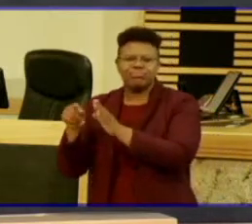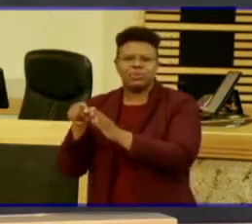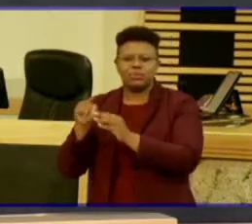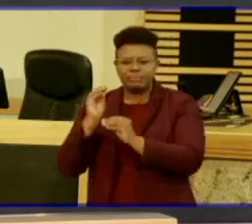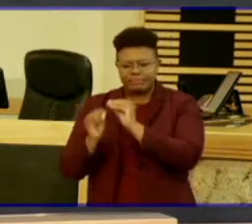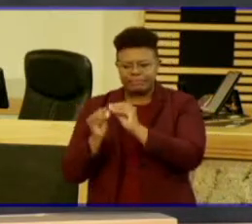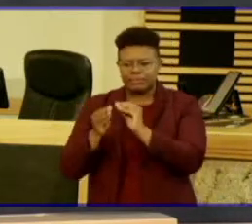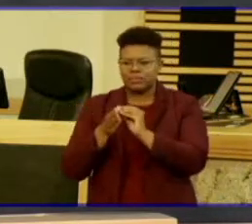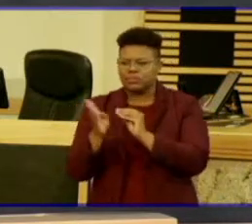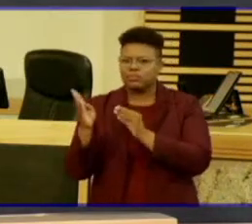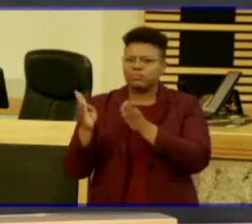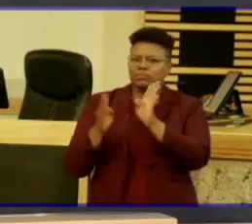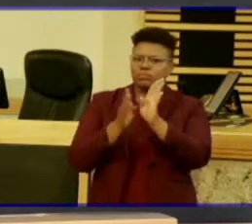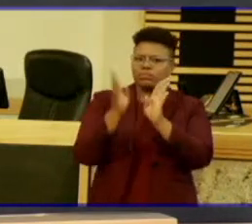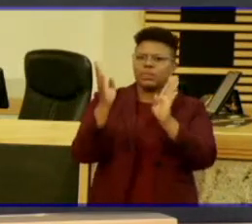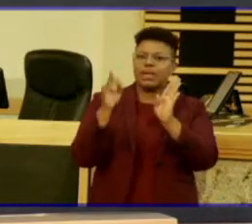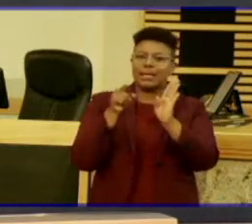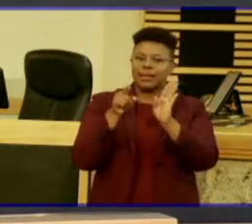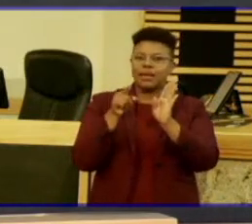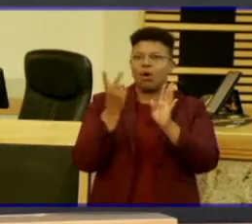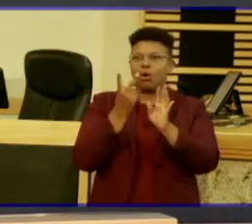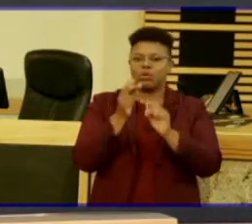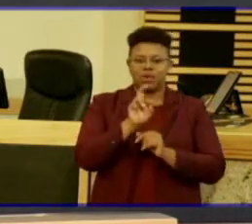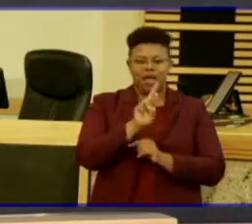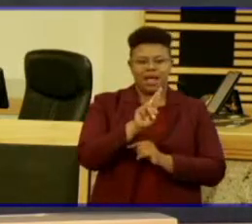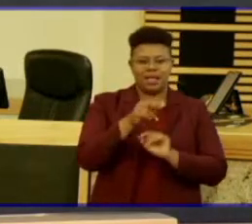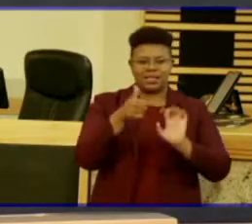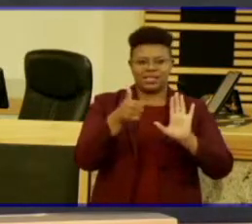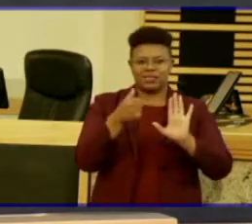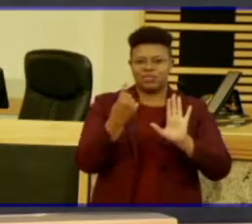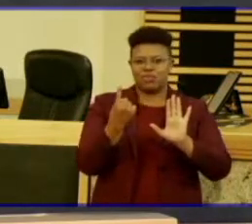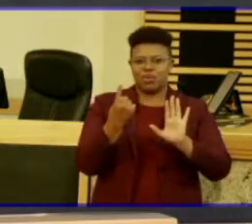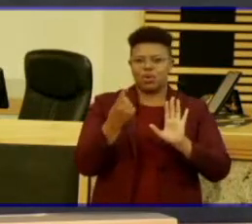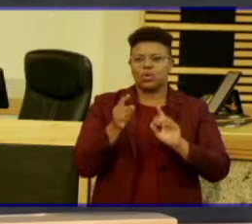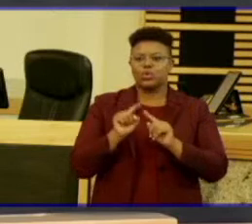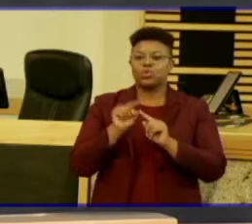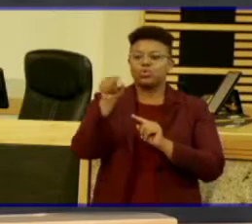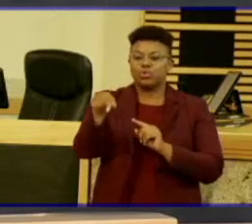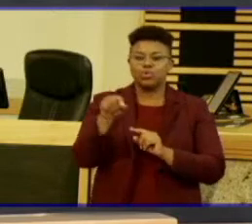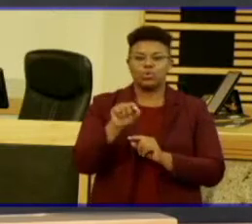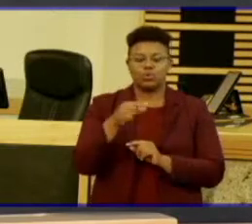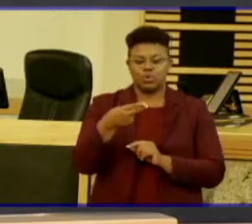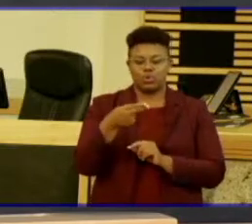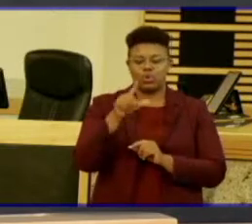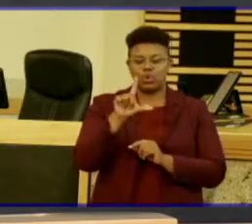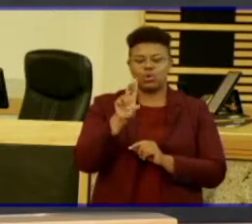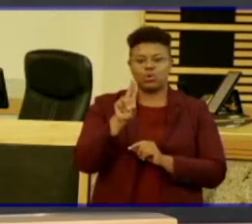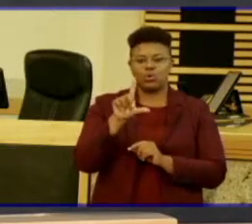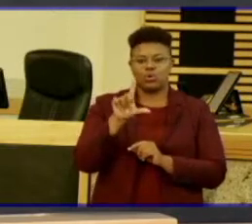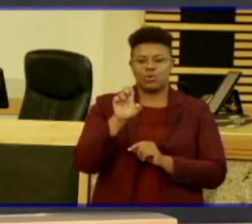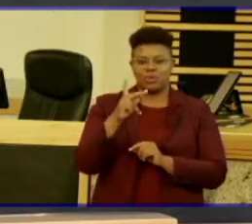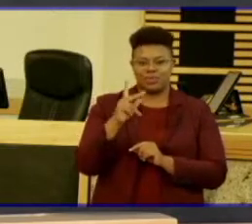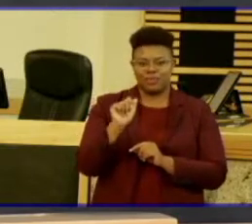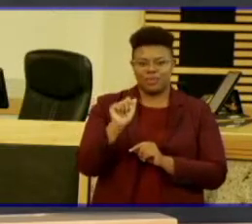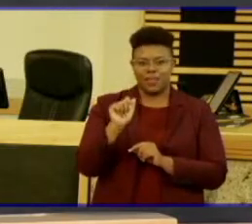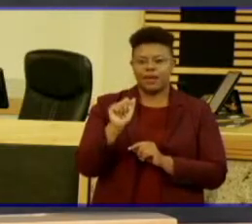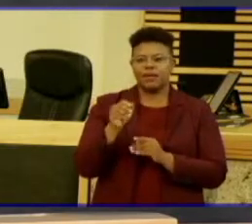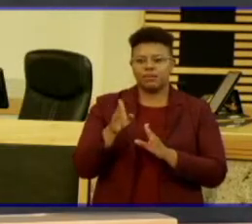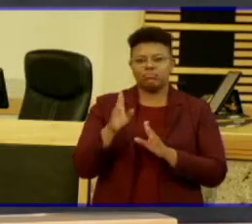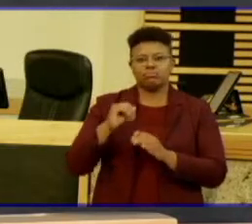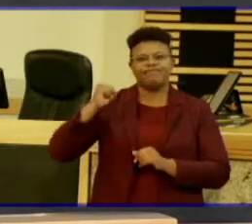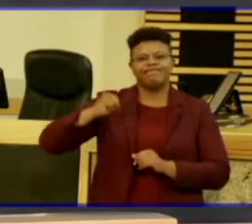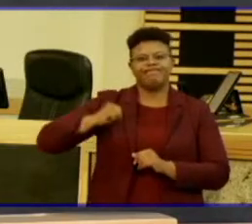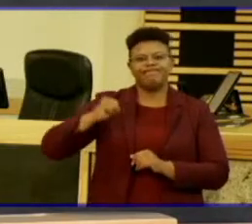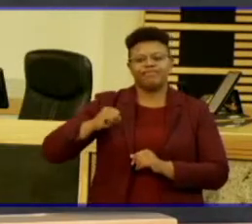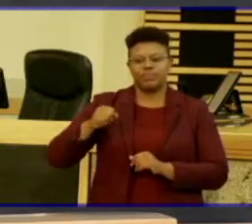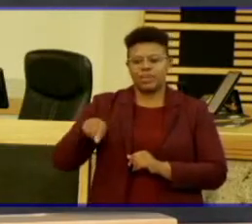4 Road, and R61 to Hluleka Game Reserve, Willowvale to Dwesa, acknowledging that